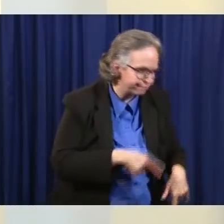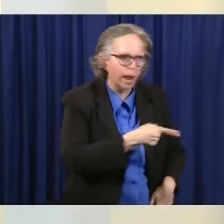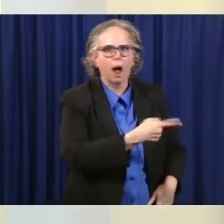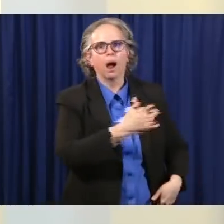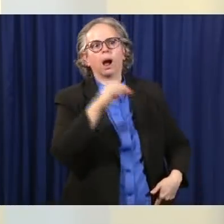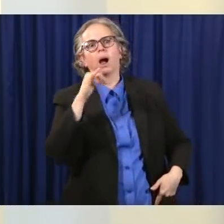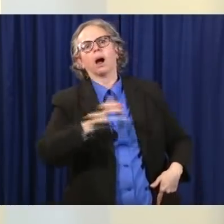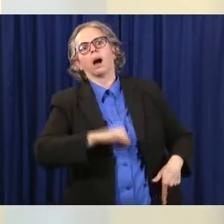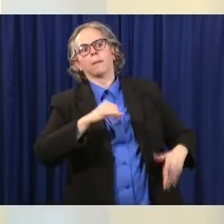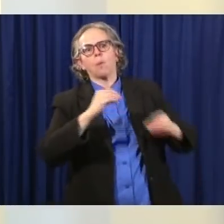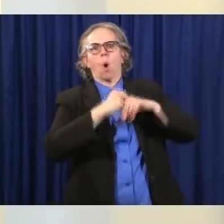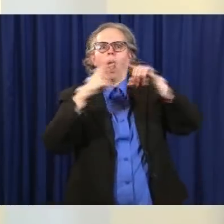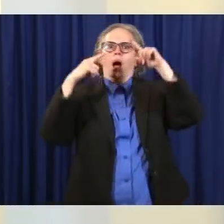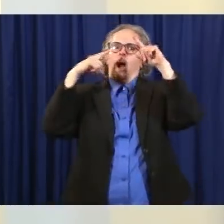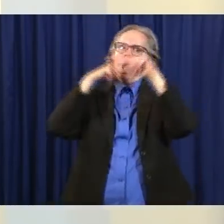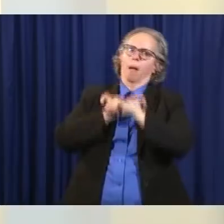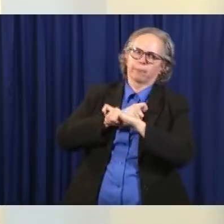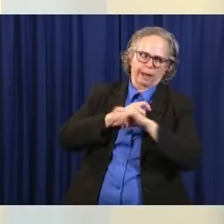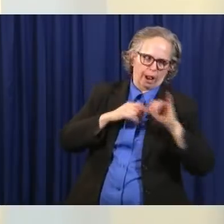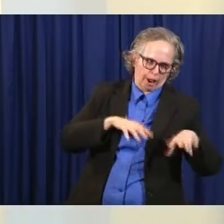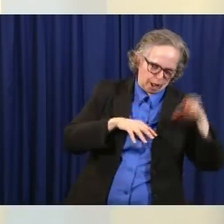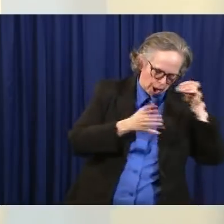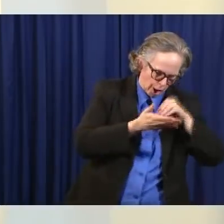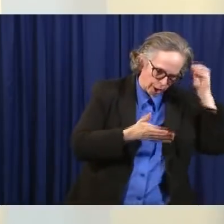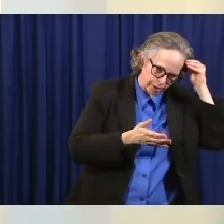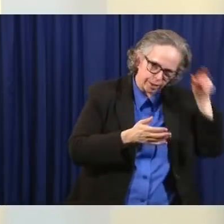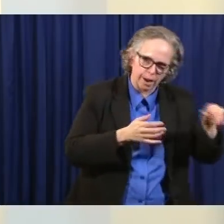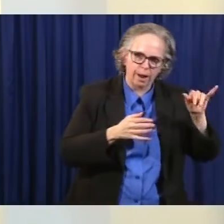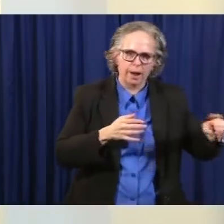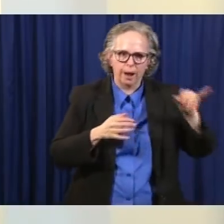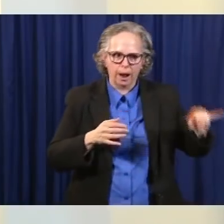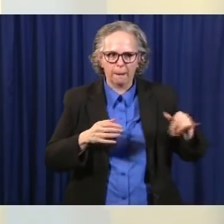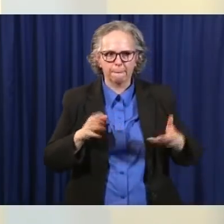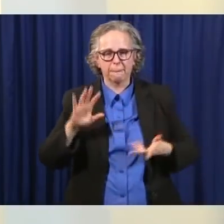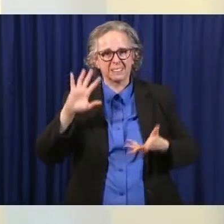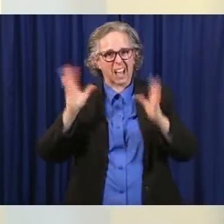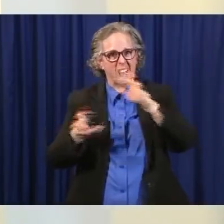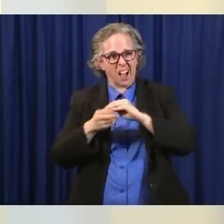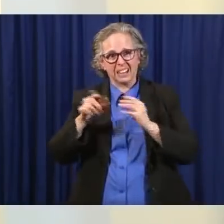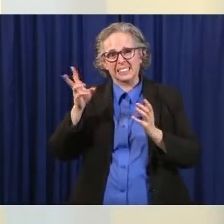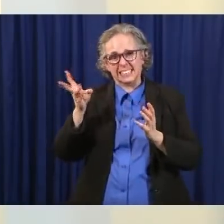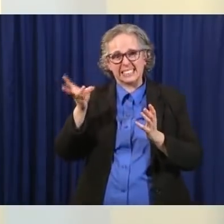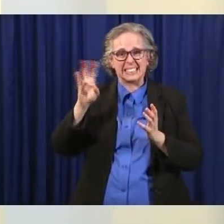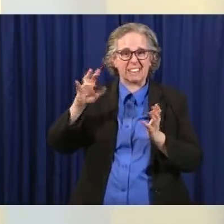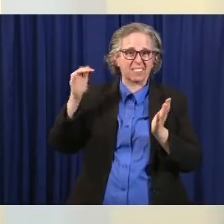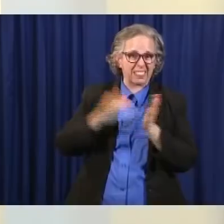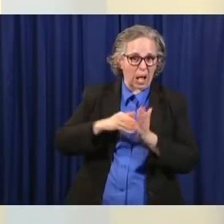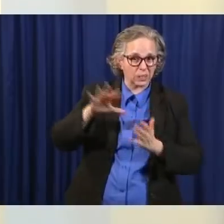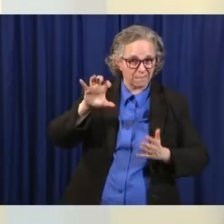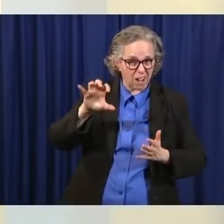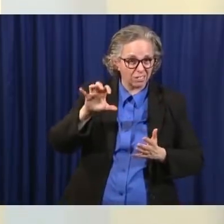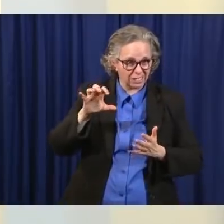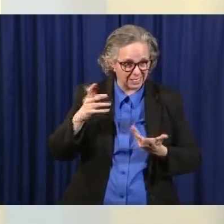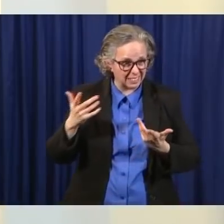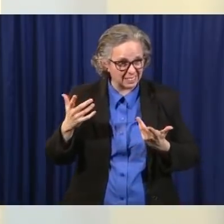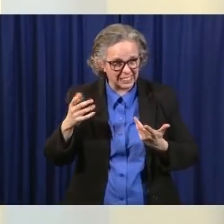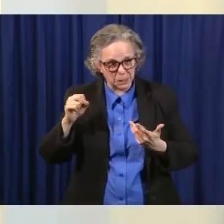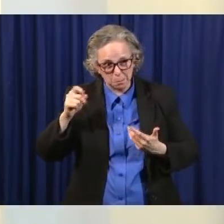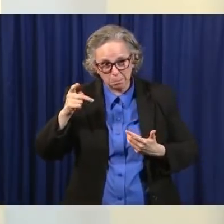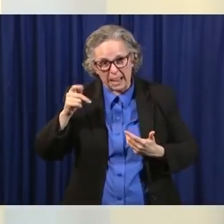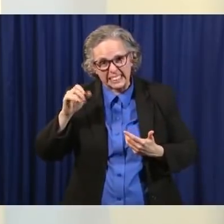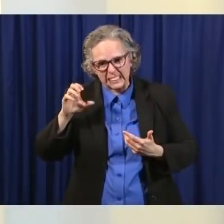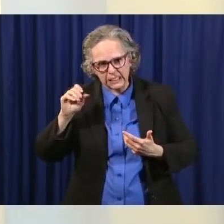new specimen kits. So we've pushed those kits out to local health departments through our EMAs, and they're trying to get those out to